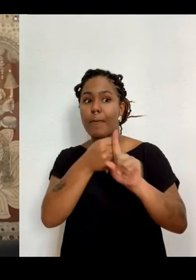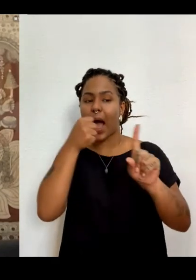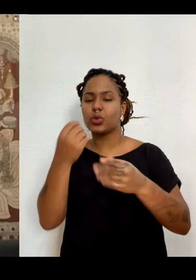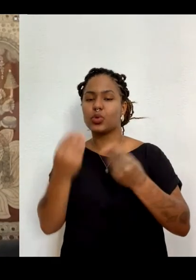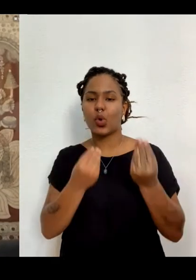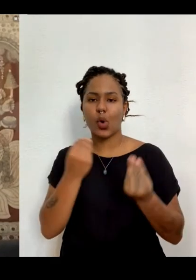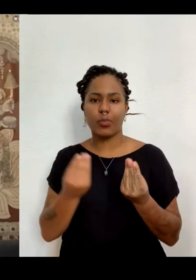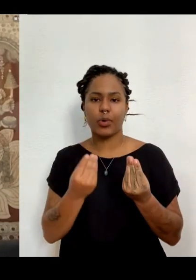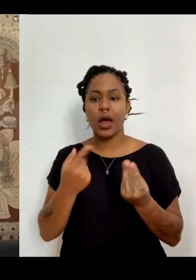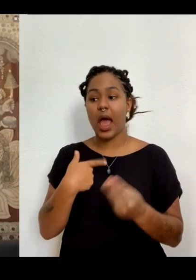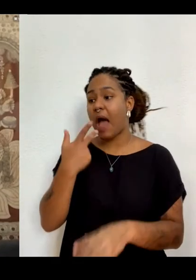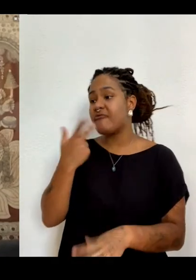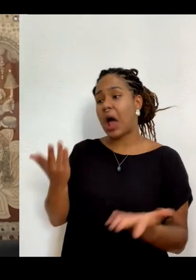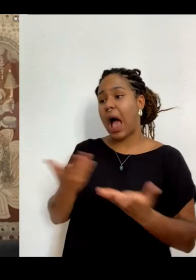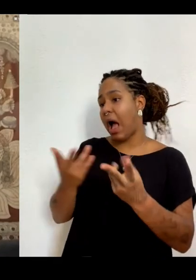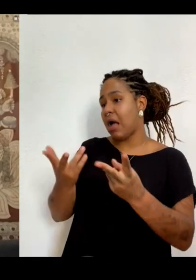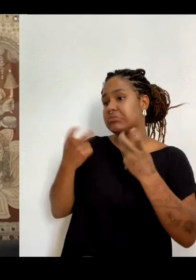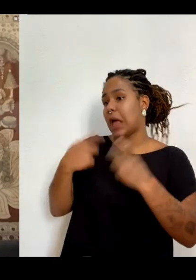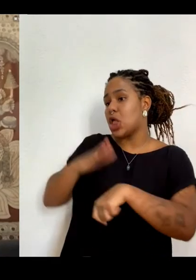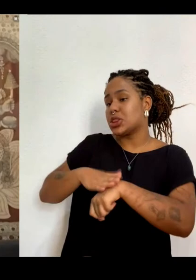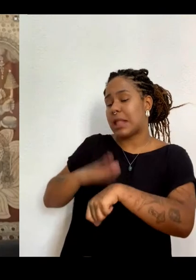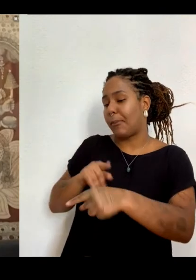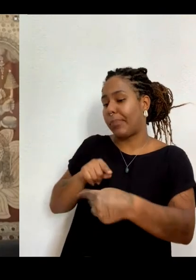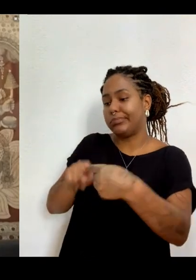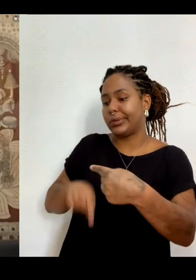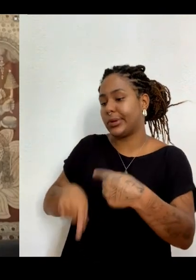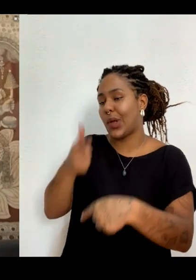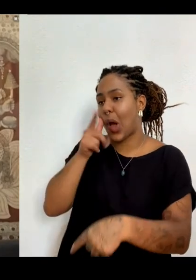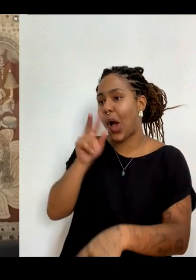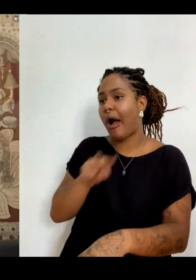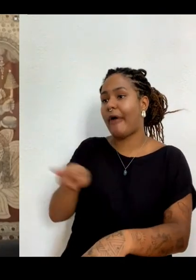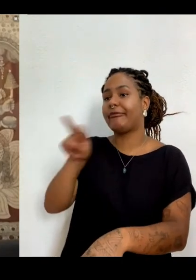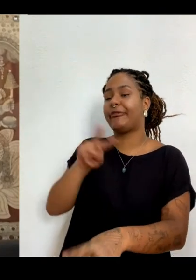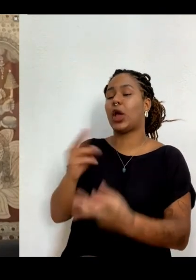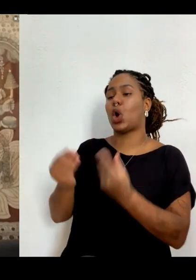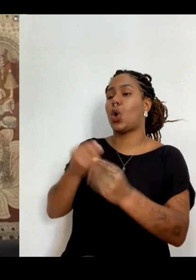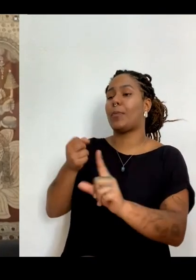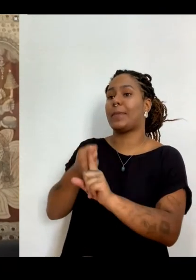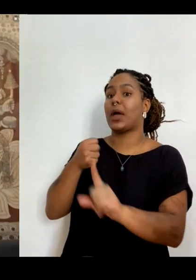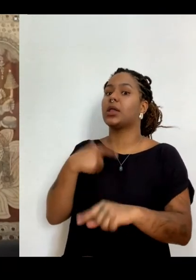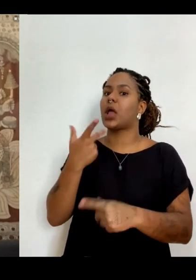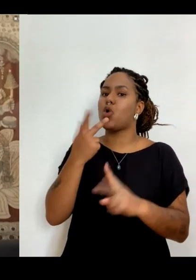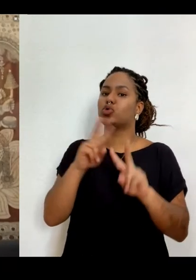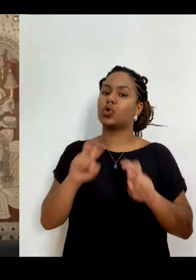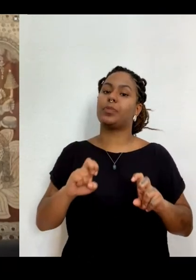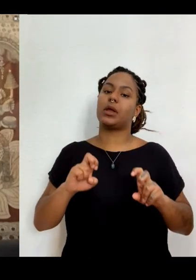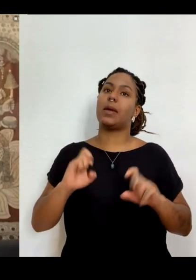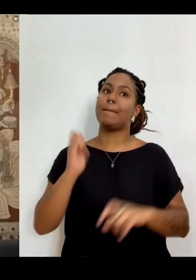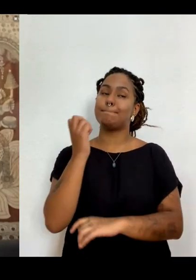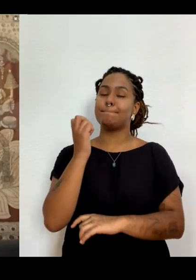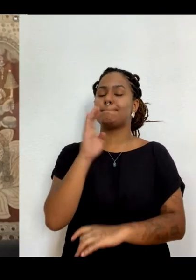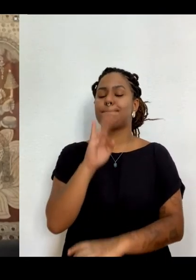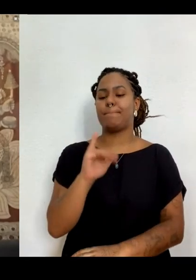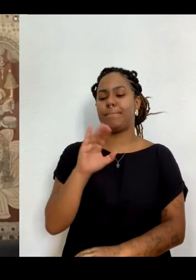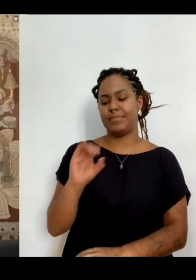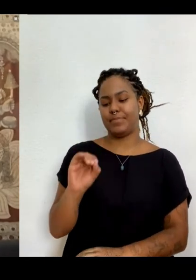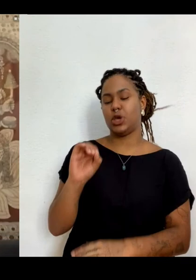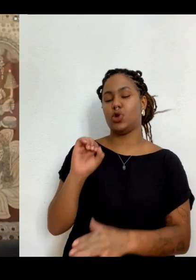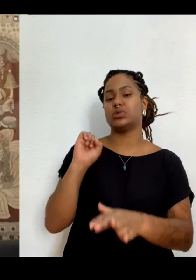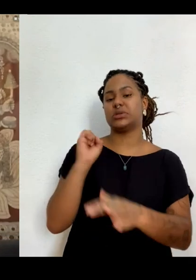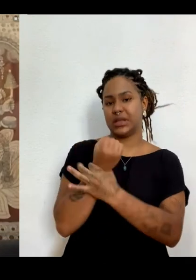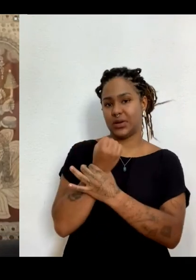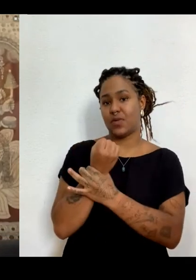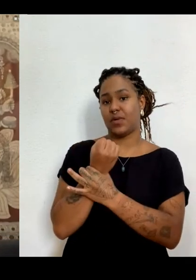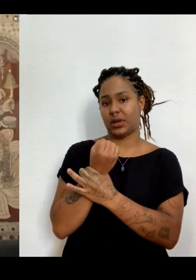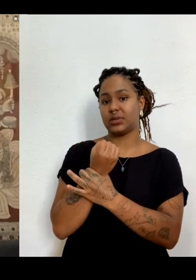that's why I started to work on biosafety and we introduced the Clauses in our in this convention on biological diversity article 19.3 which gave the